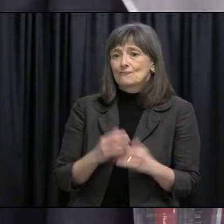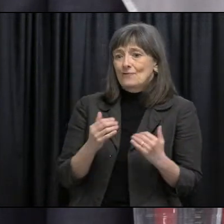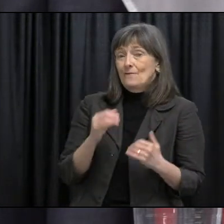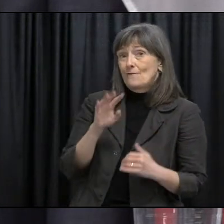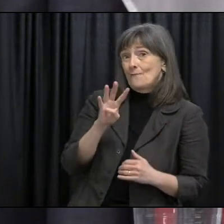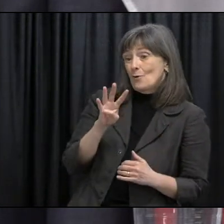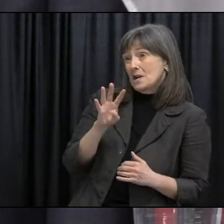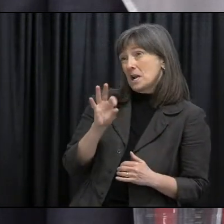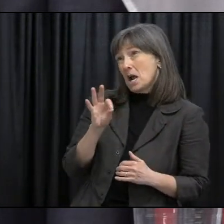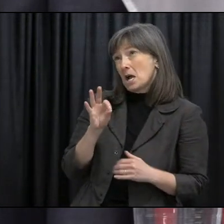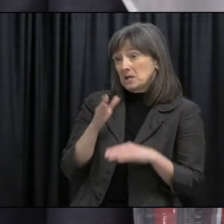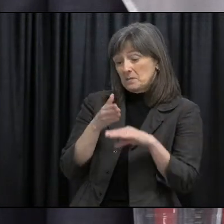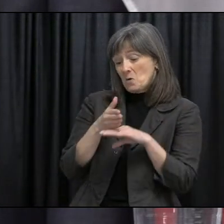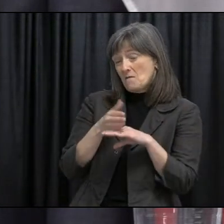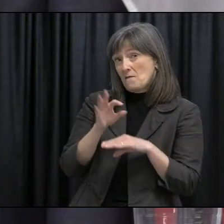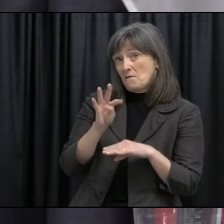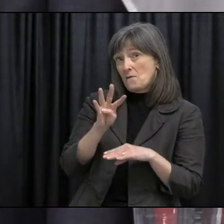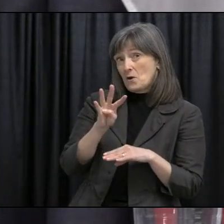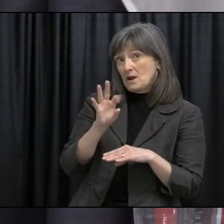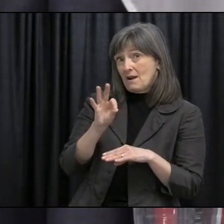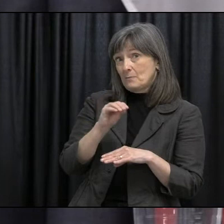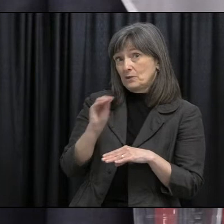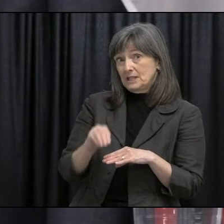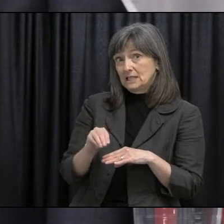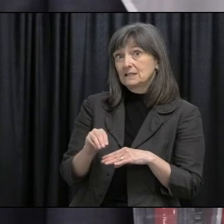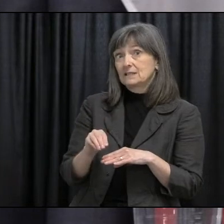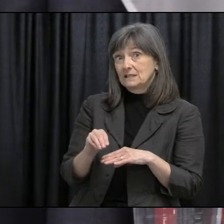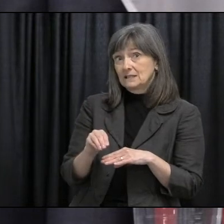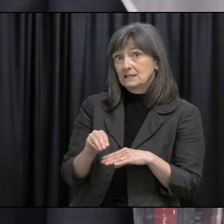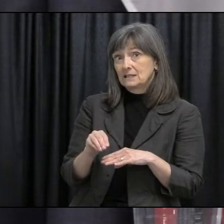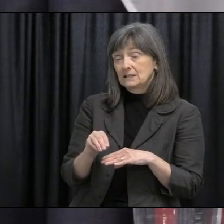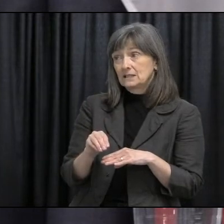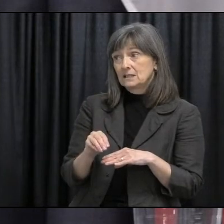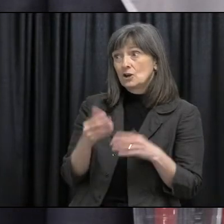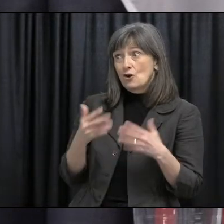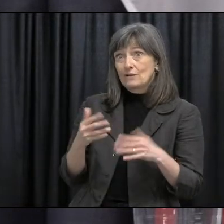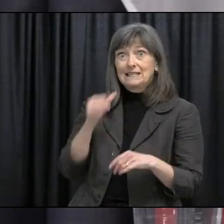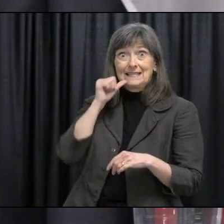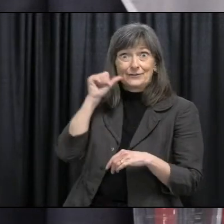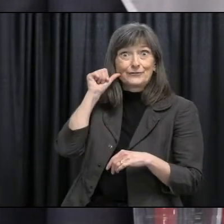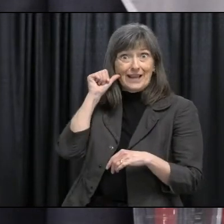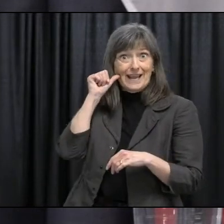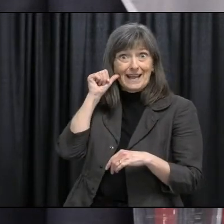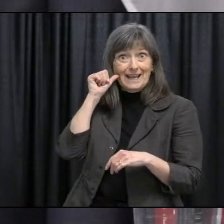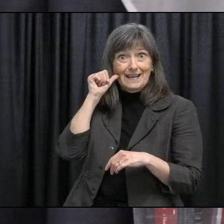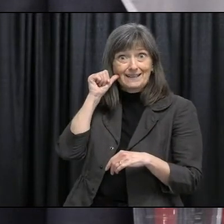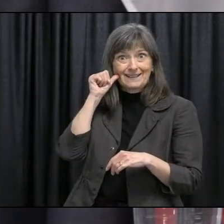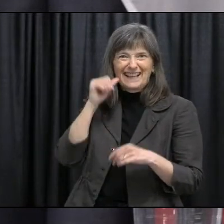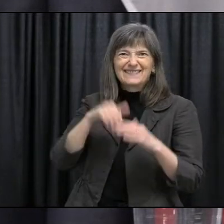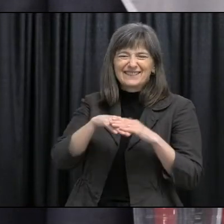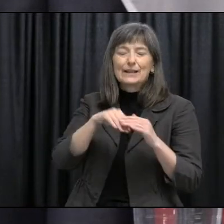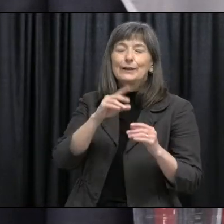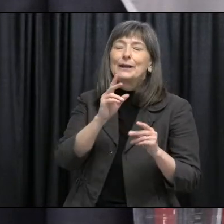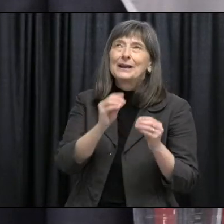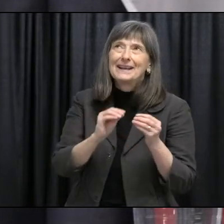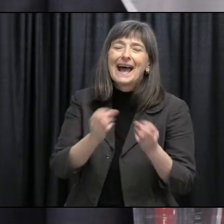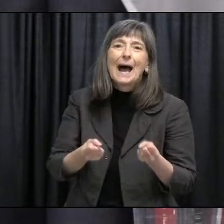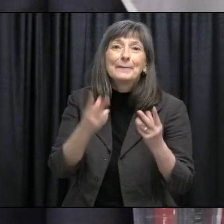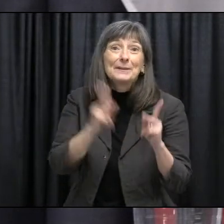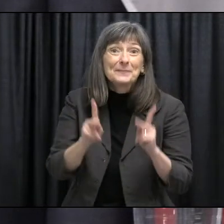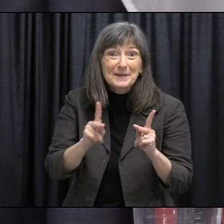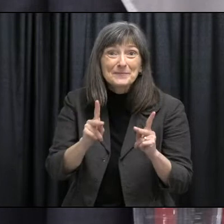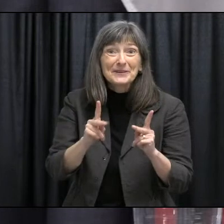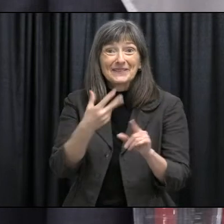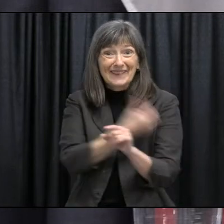49% or slightly over, in actual fact, were administered yesterday. That's the number of people who have